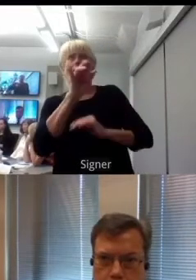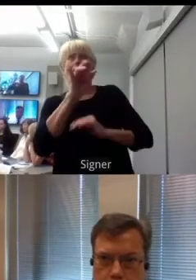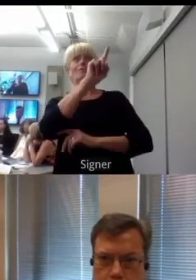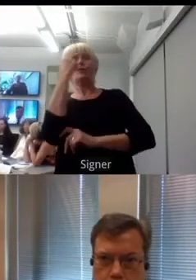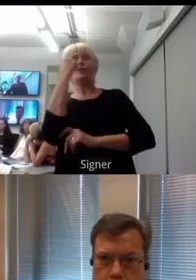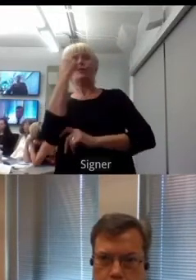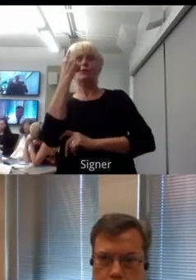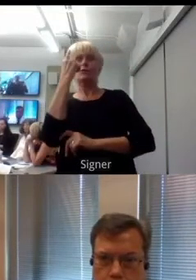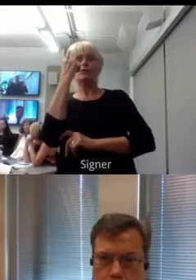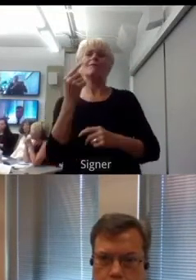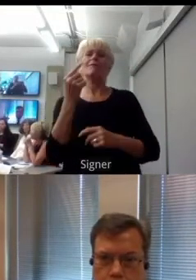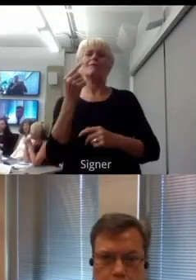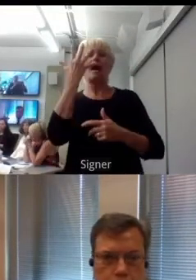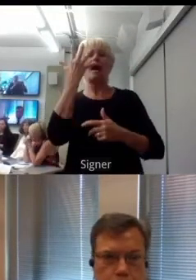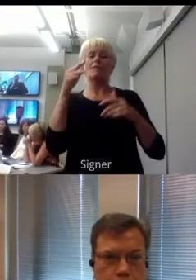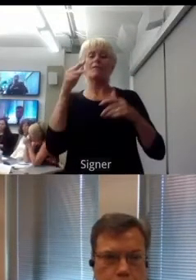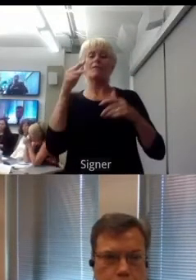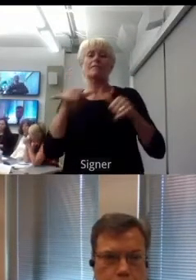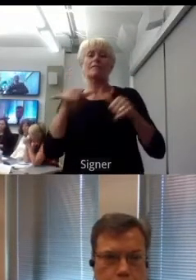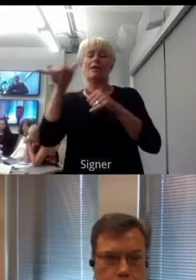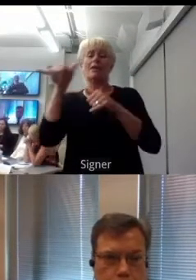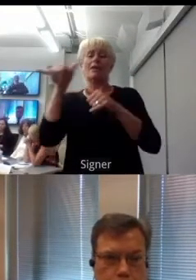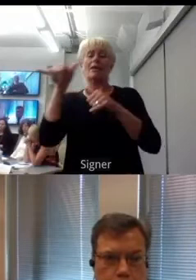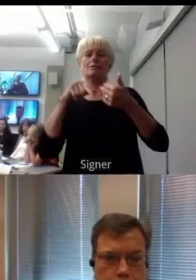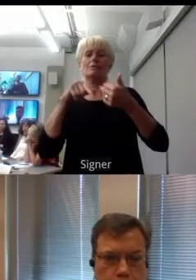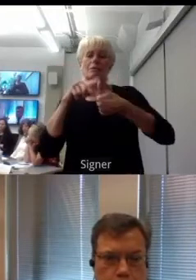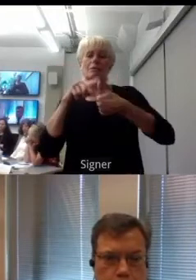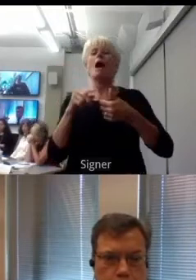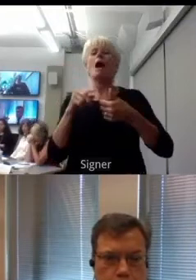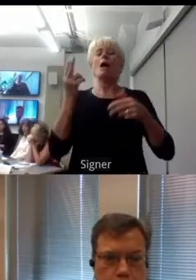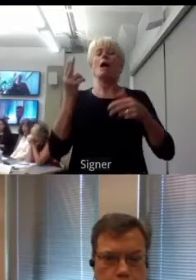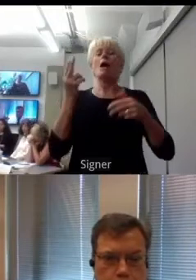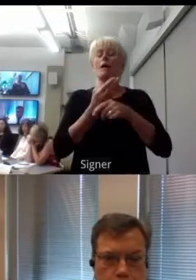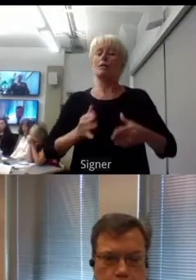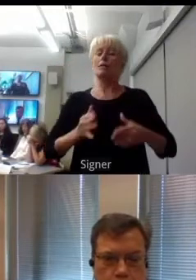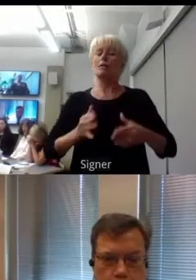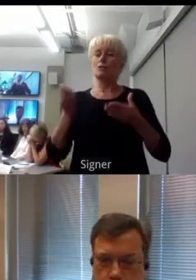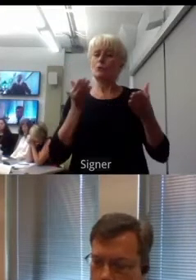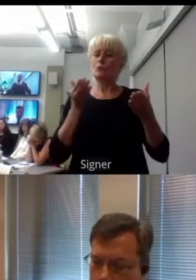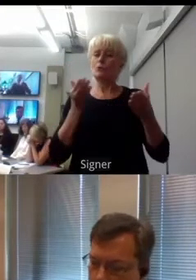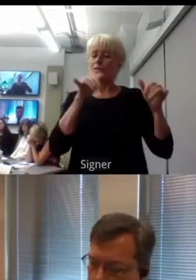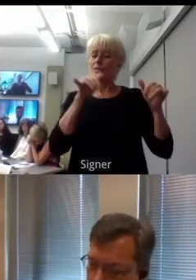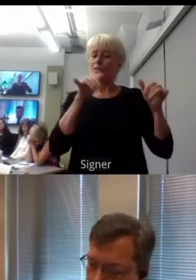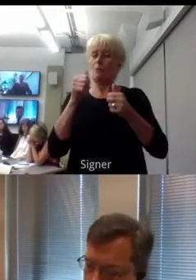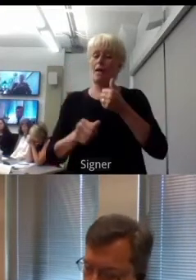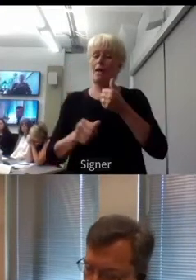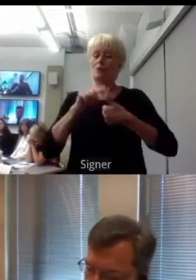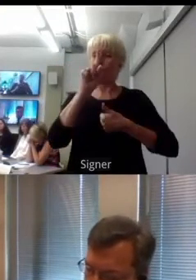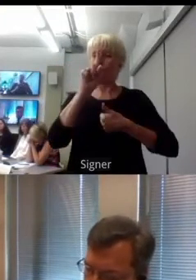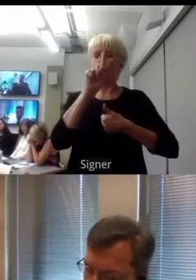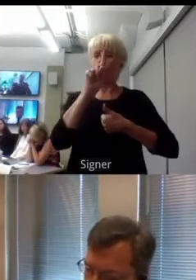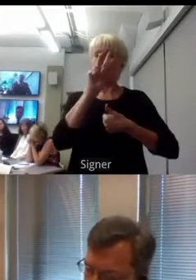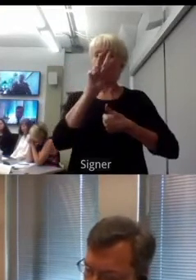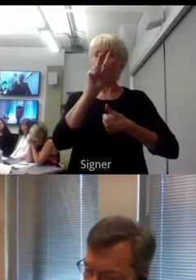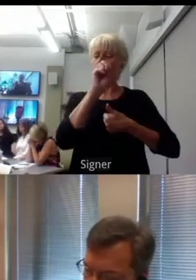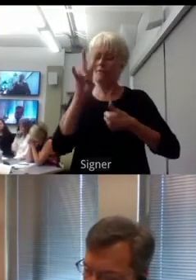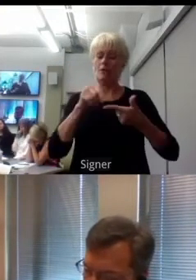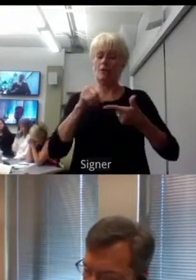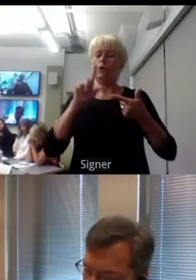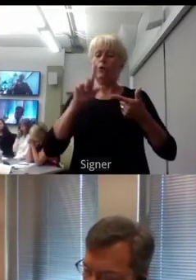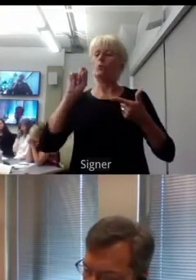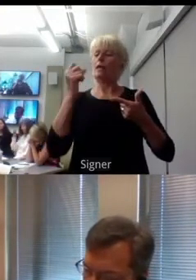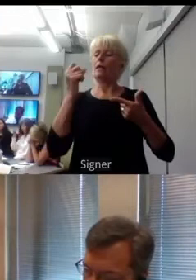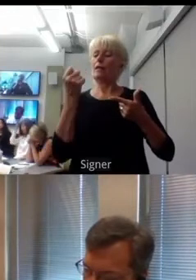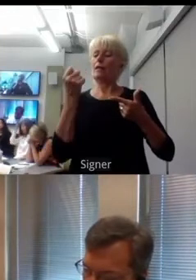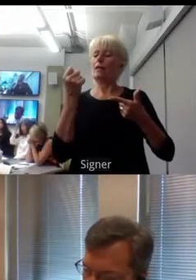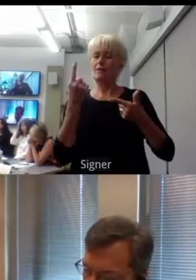customer service standard was passed in 2007, and in 2011, a second standard was passed which